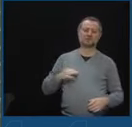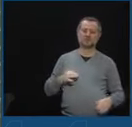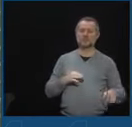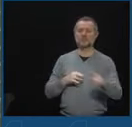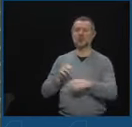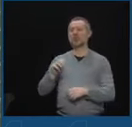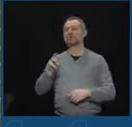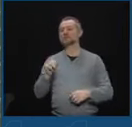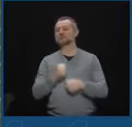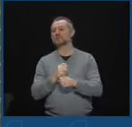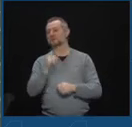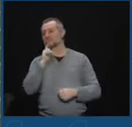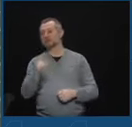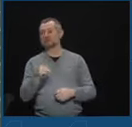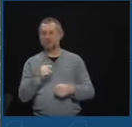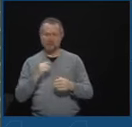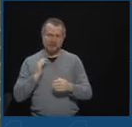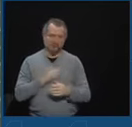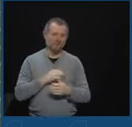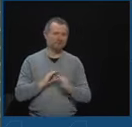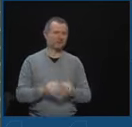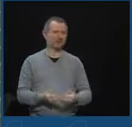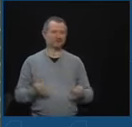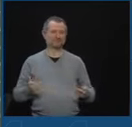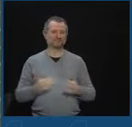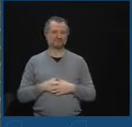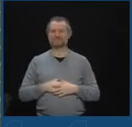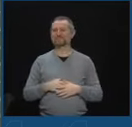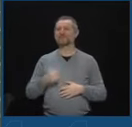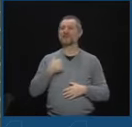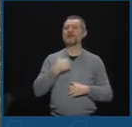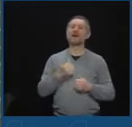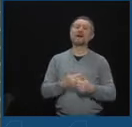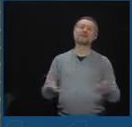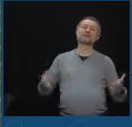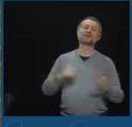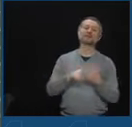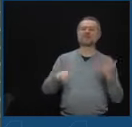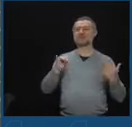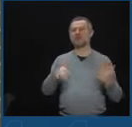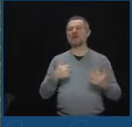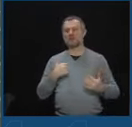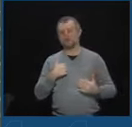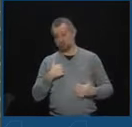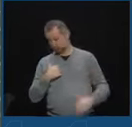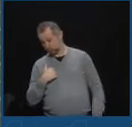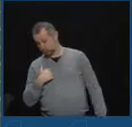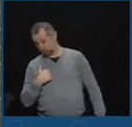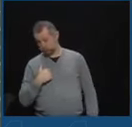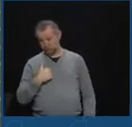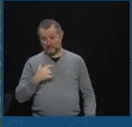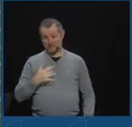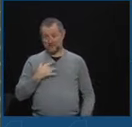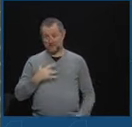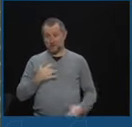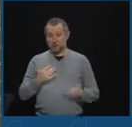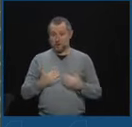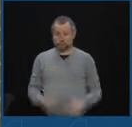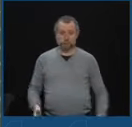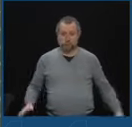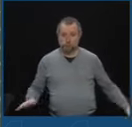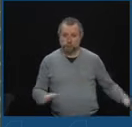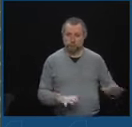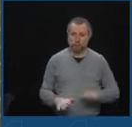assisted me and my family and made sure that anything that I felt that was taken from me during me being